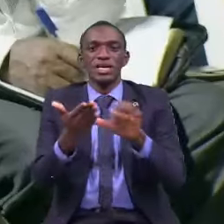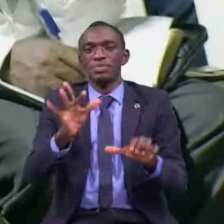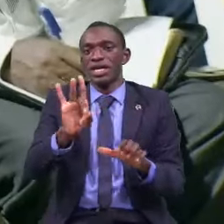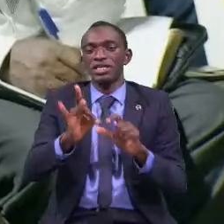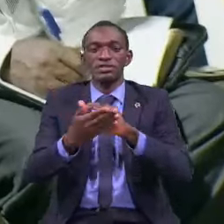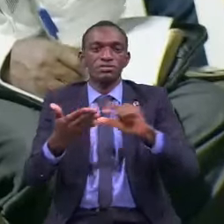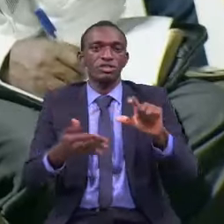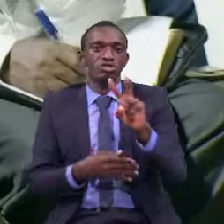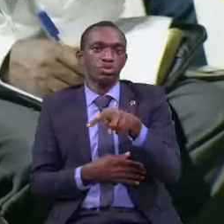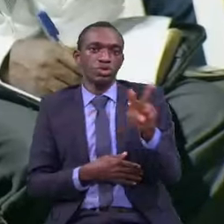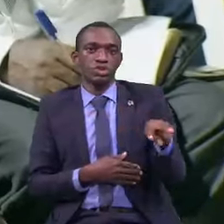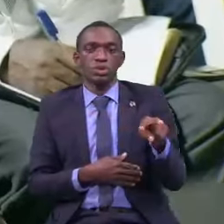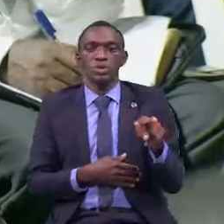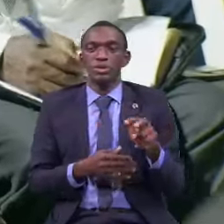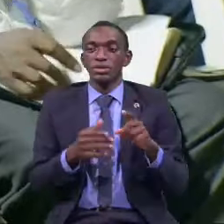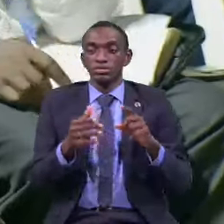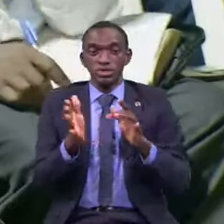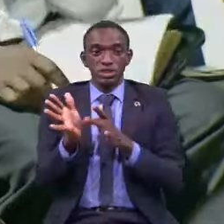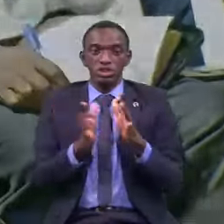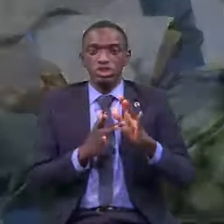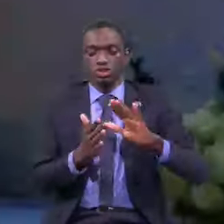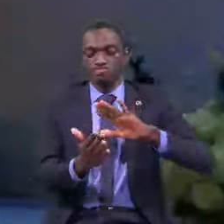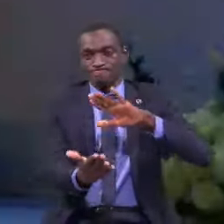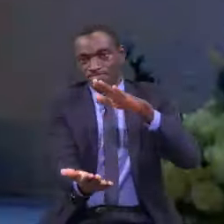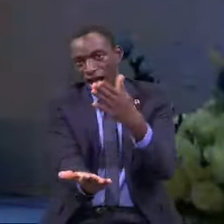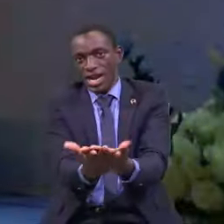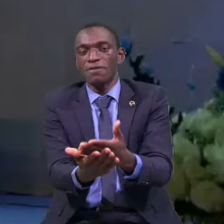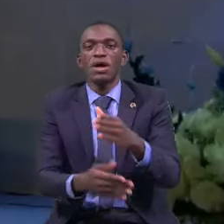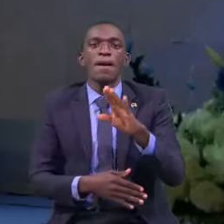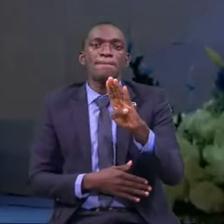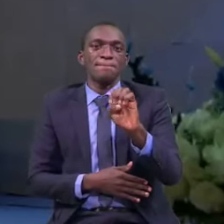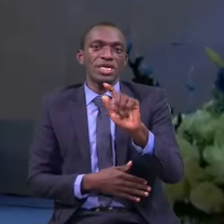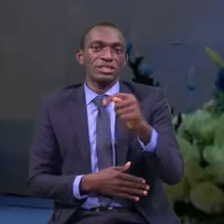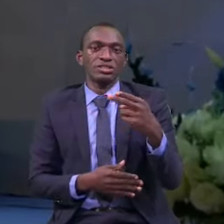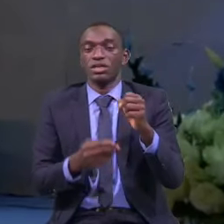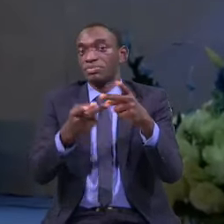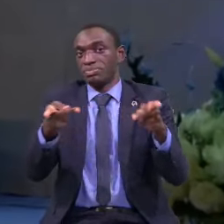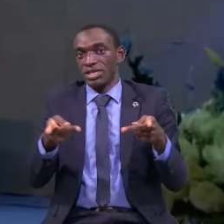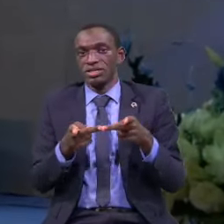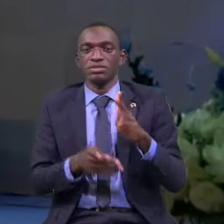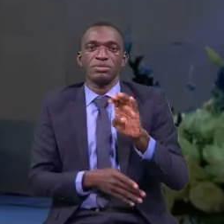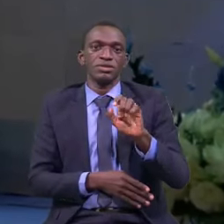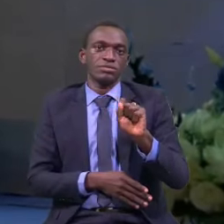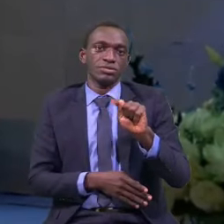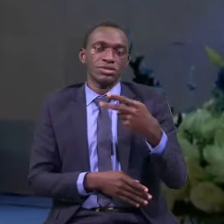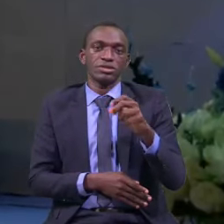And he comes to Bethsaida. And he bring a blind man unto